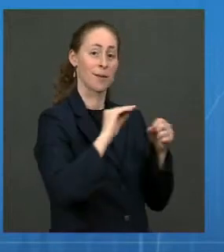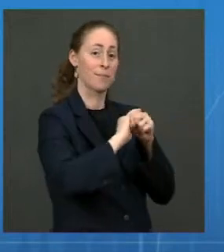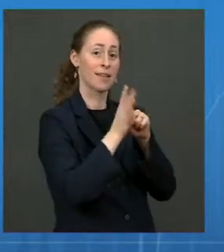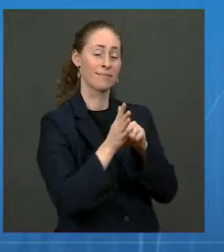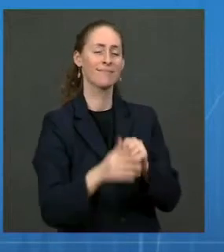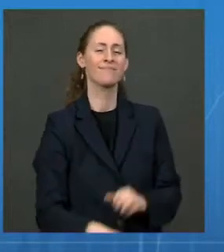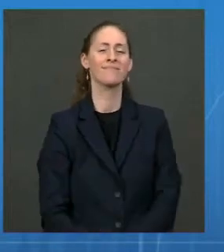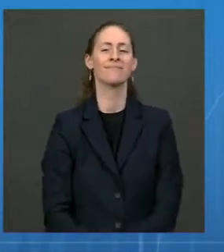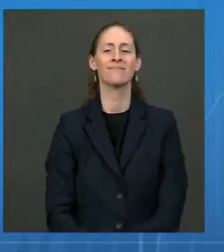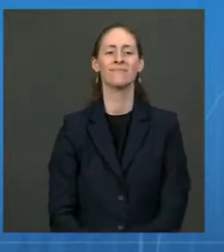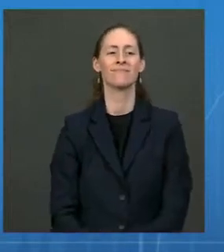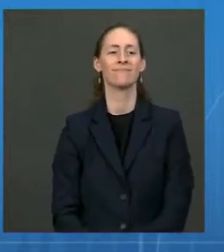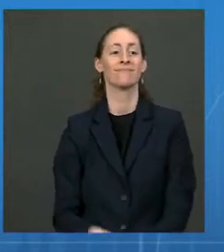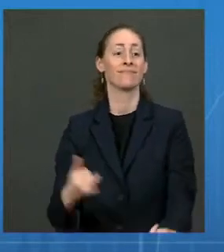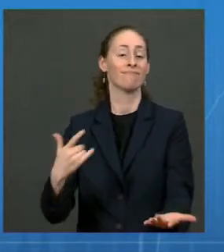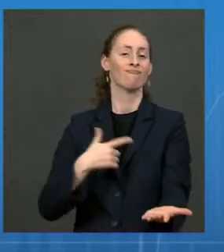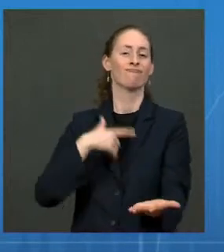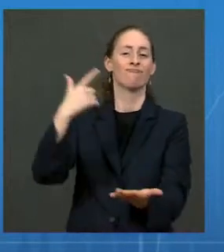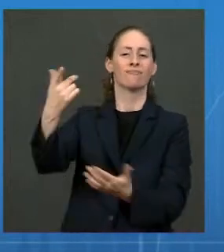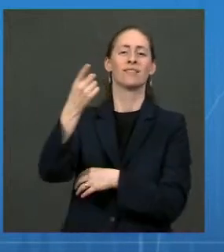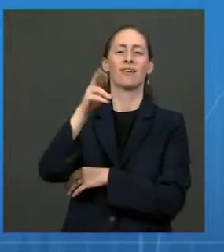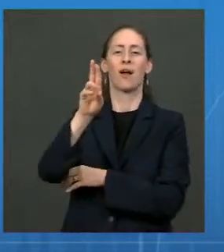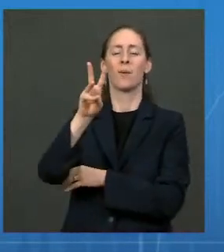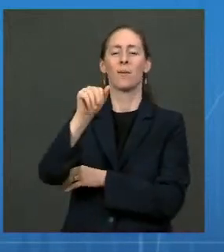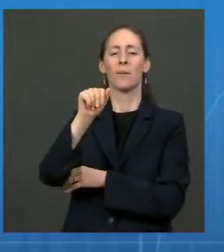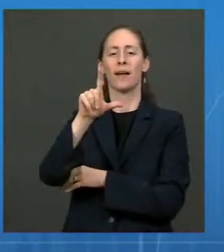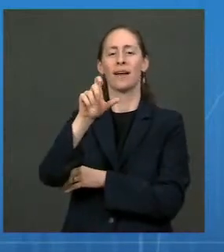turn it over to Dr. Walensky.